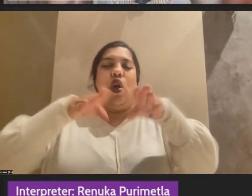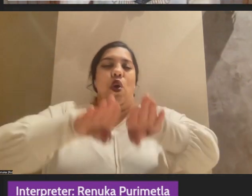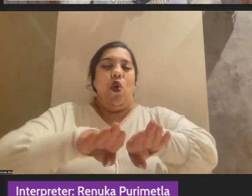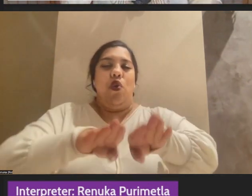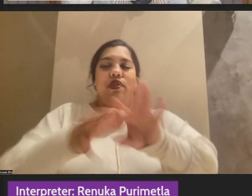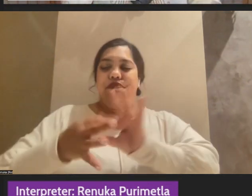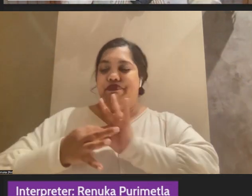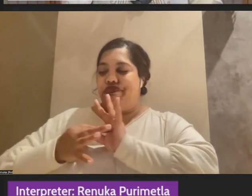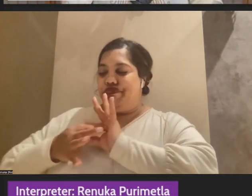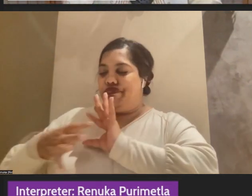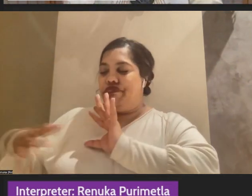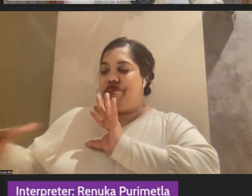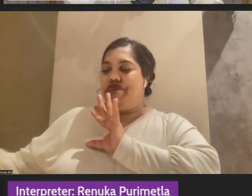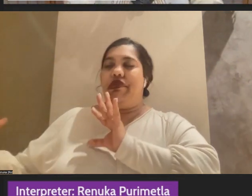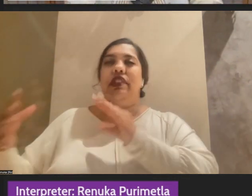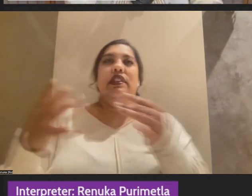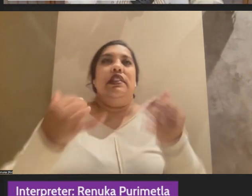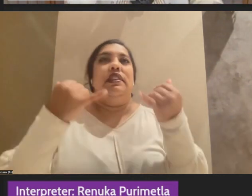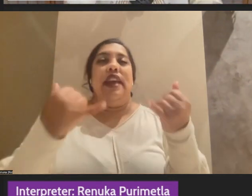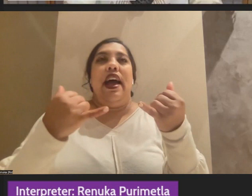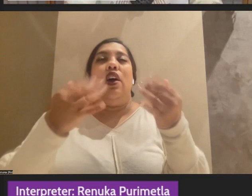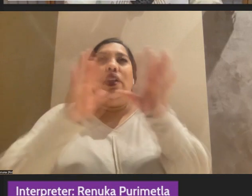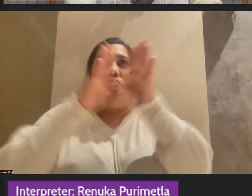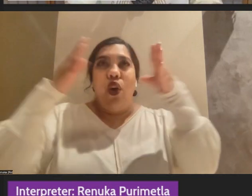and open into what this new year